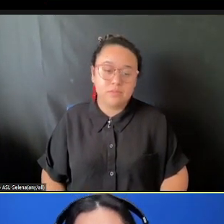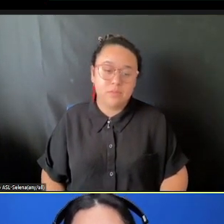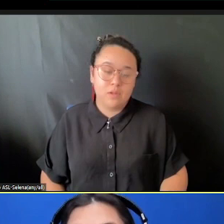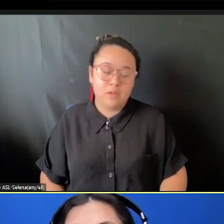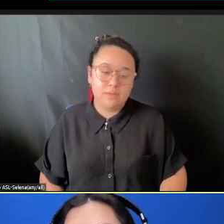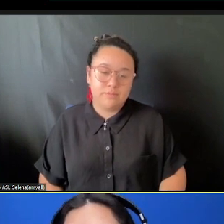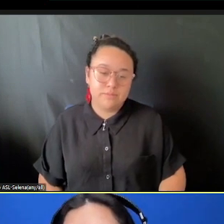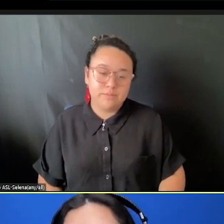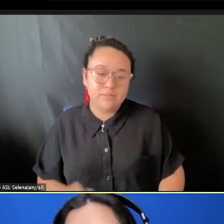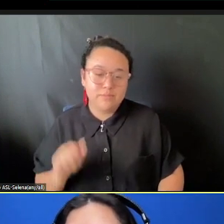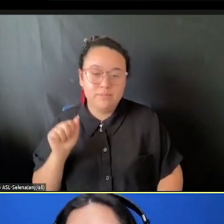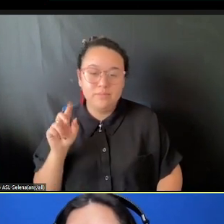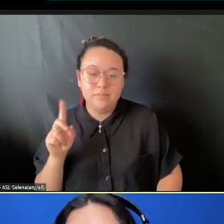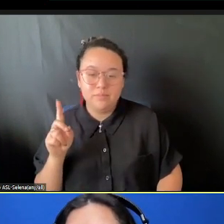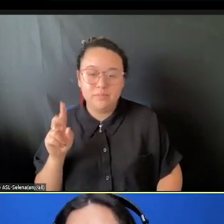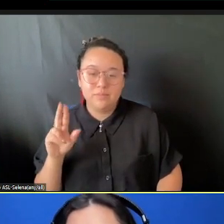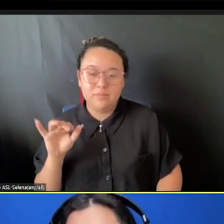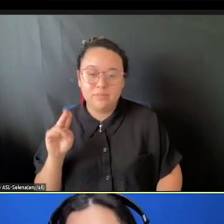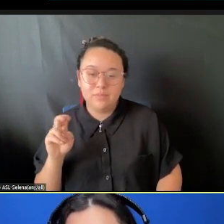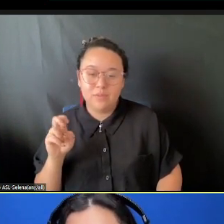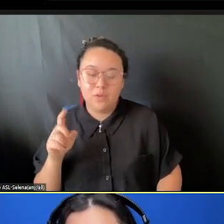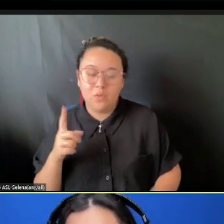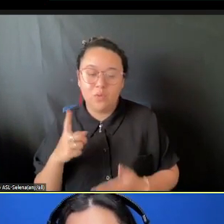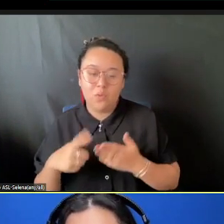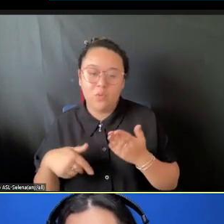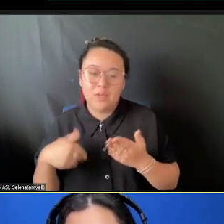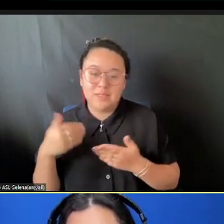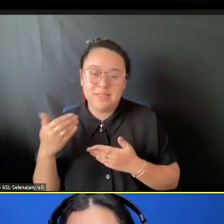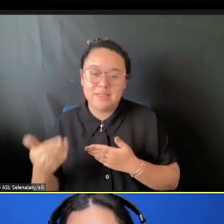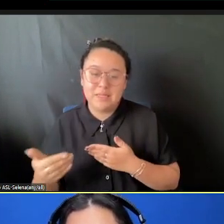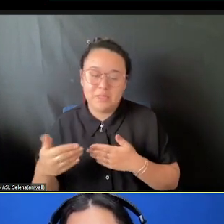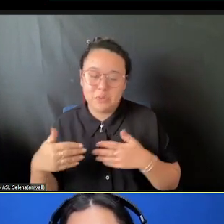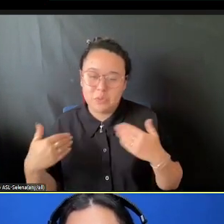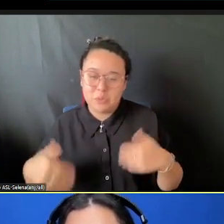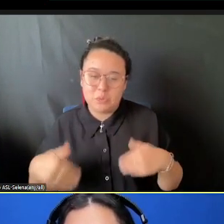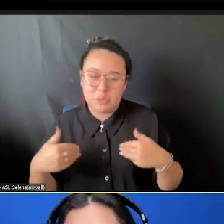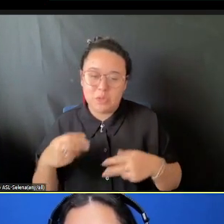What's next? That's always such a big question.